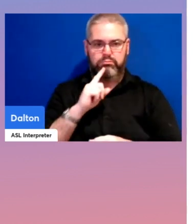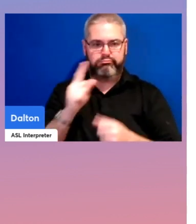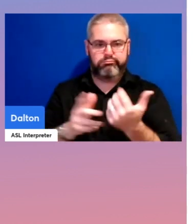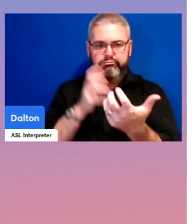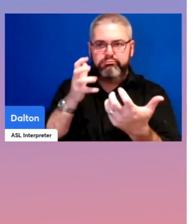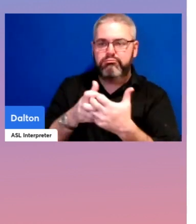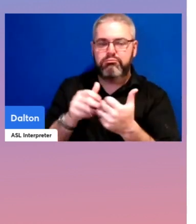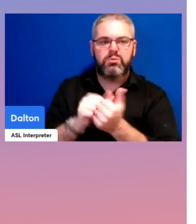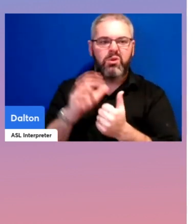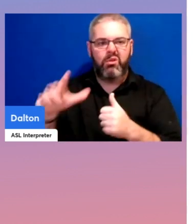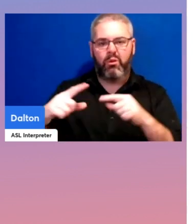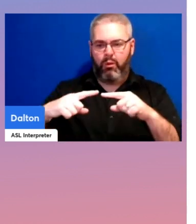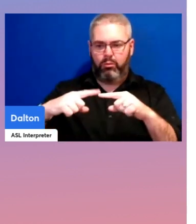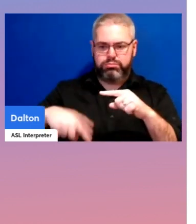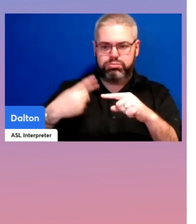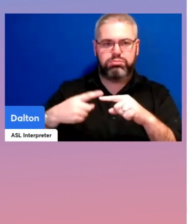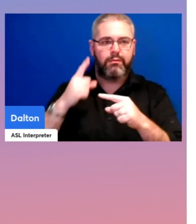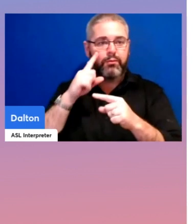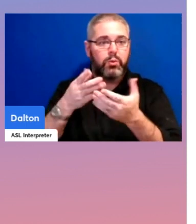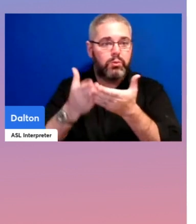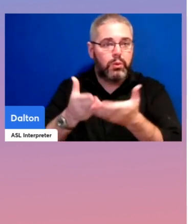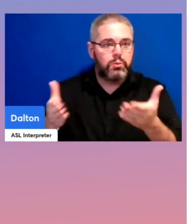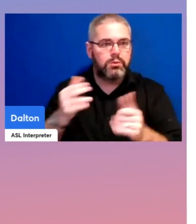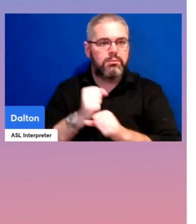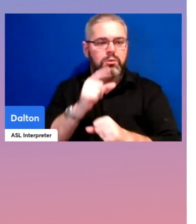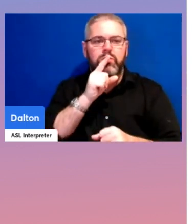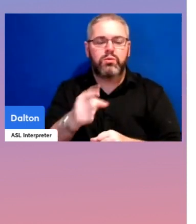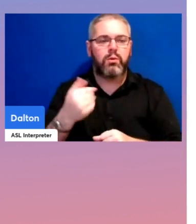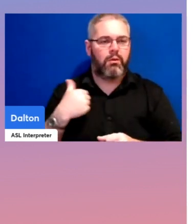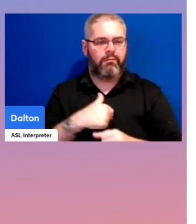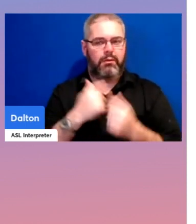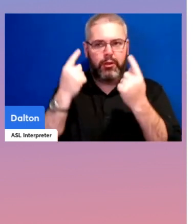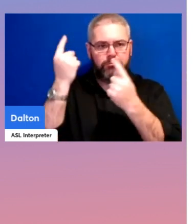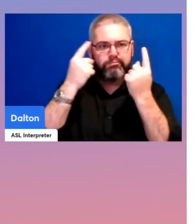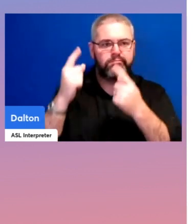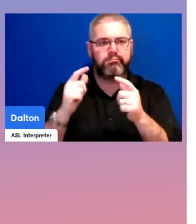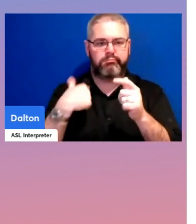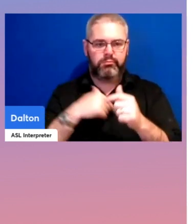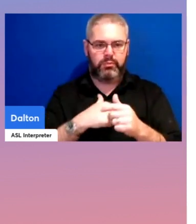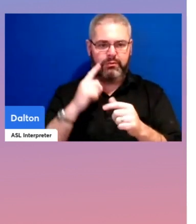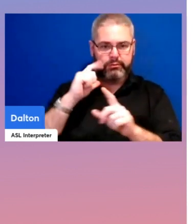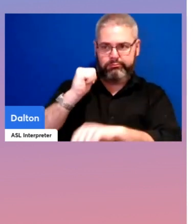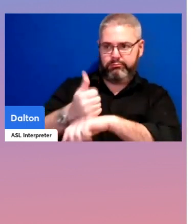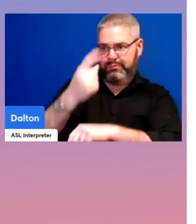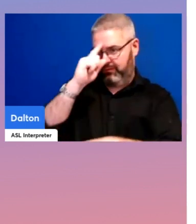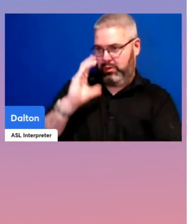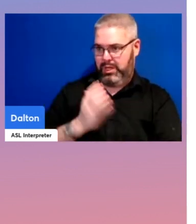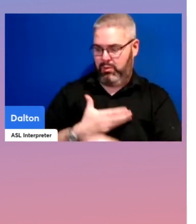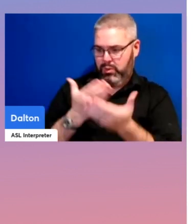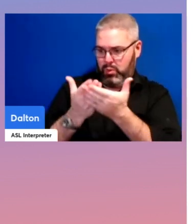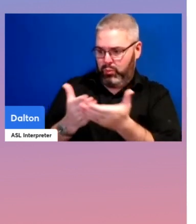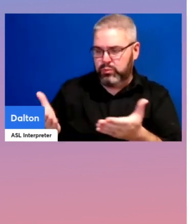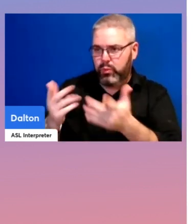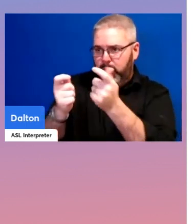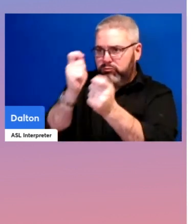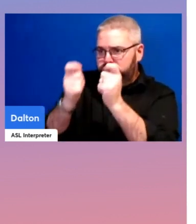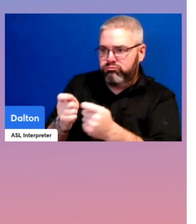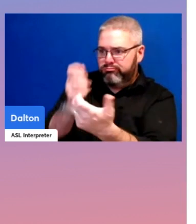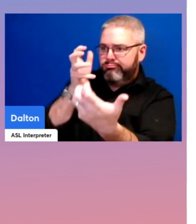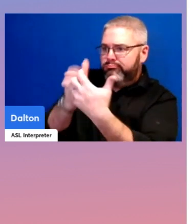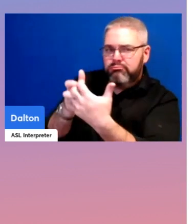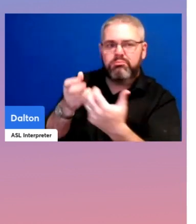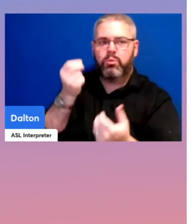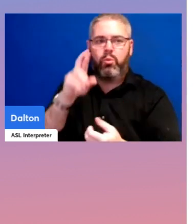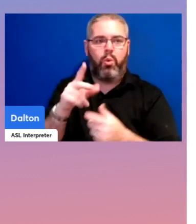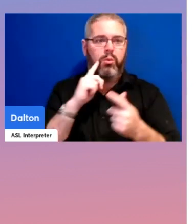of a resource. So we can have conditions that are checked before a resource is created, or we can have conditions that are